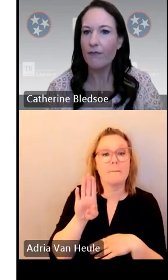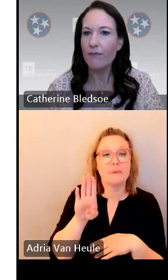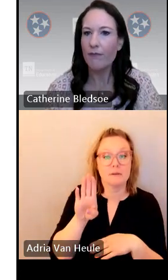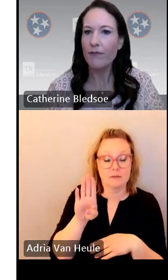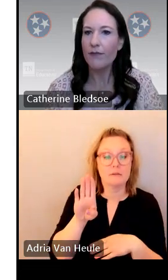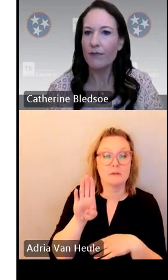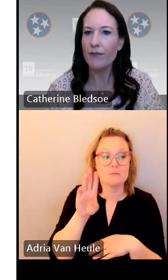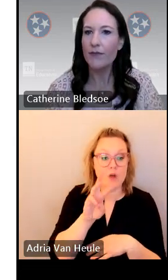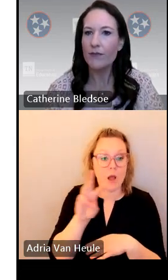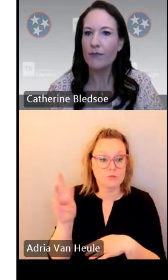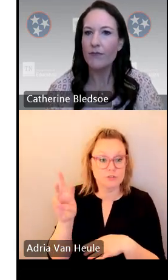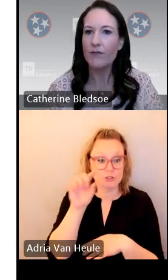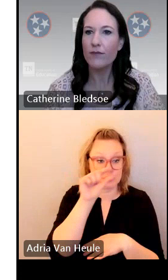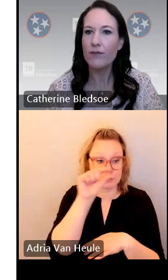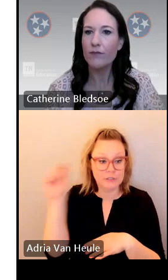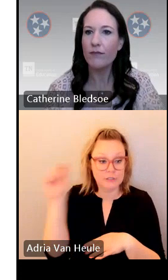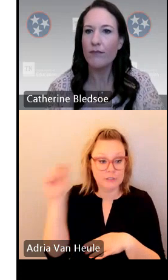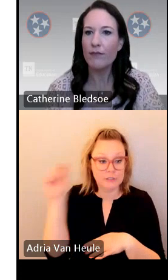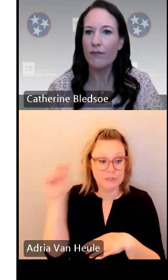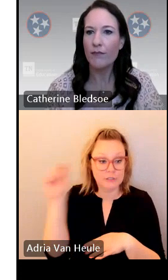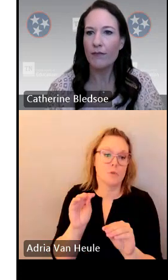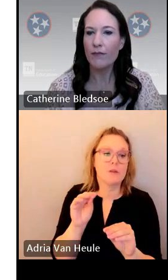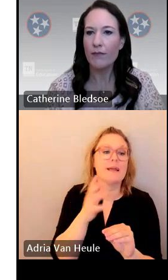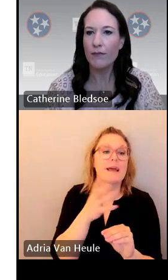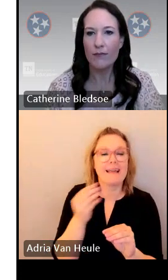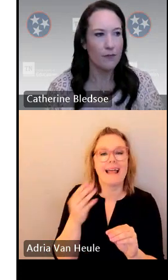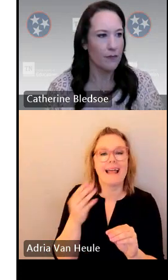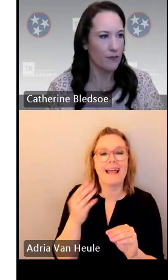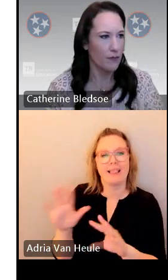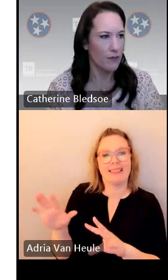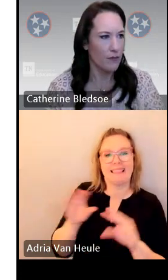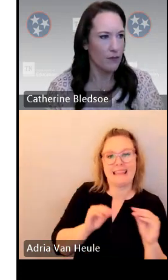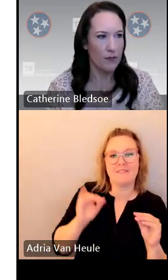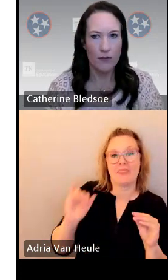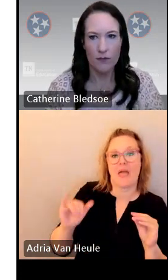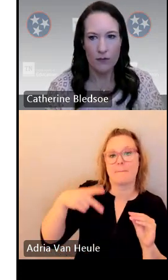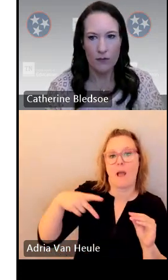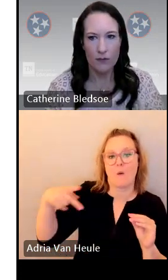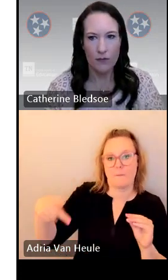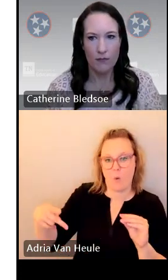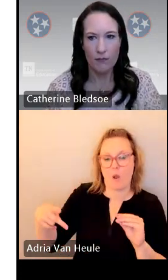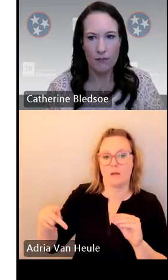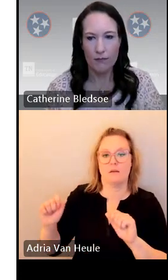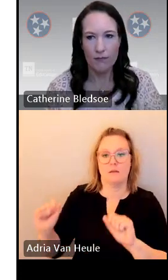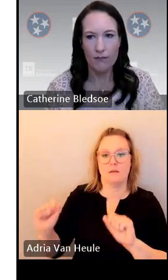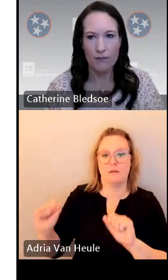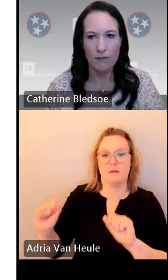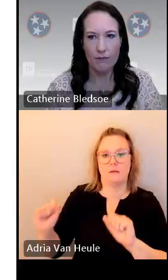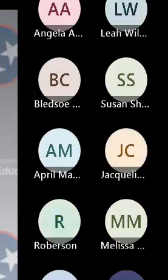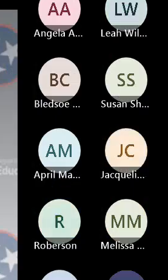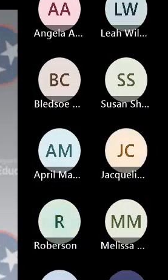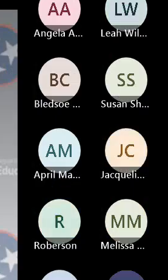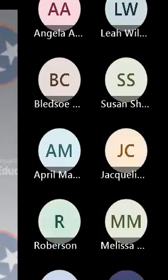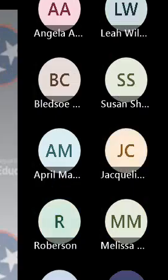here. Again, we'll put this link in the chat, and I'm actually going to exit our PowerPoint now so that we can look at it together and you can see what this will look like.